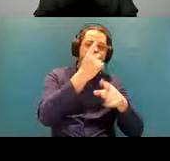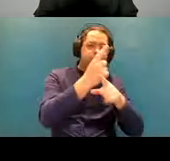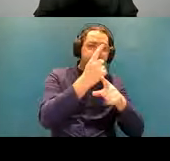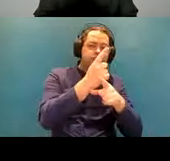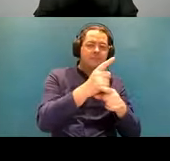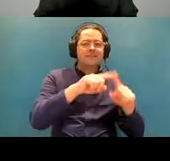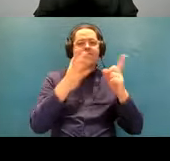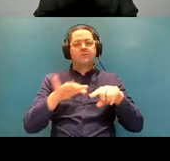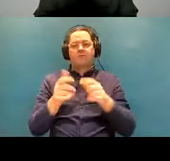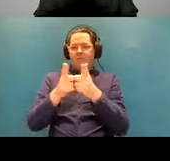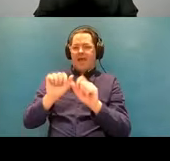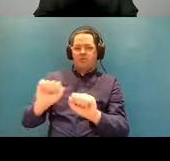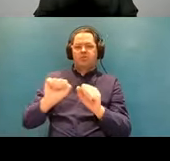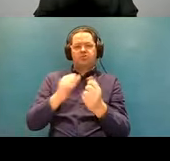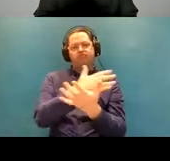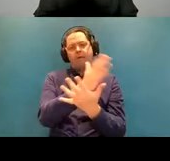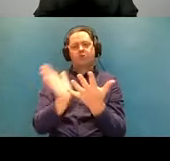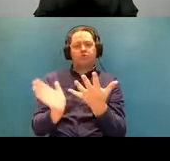as a language's repertoire